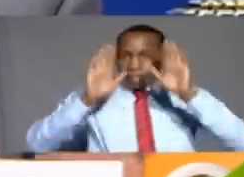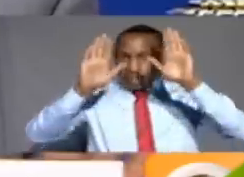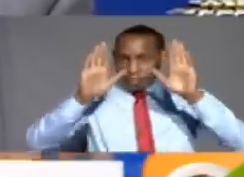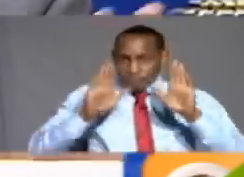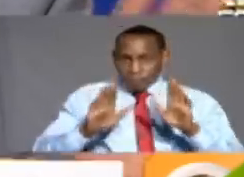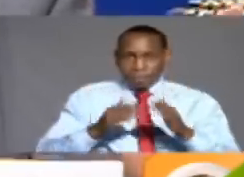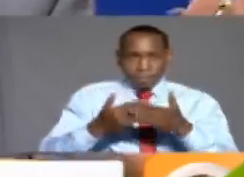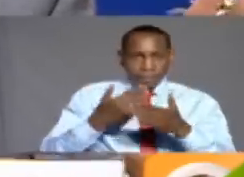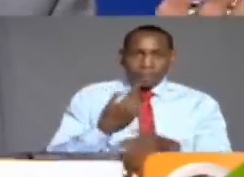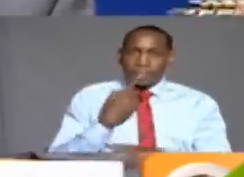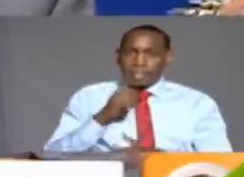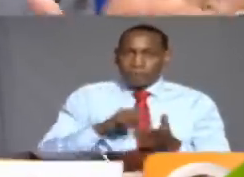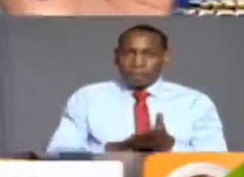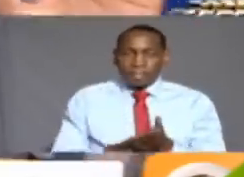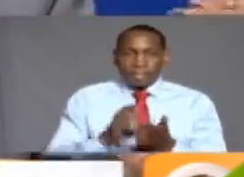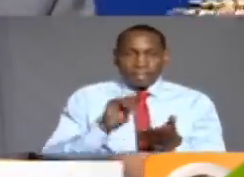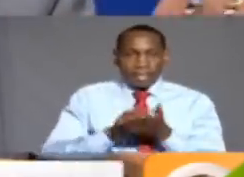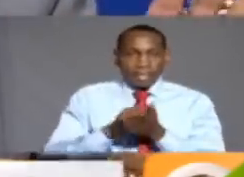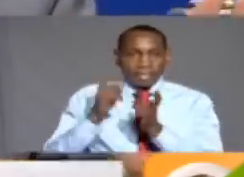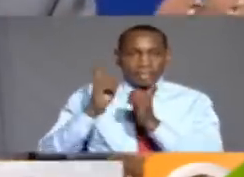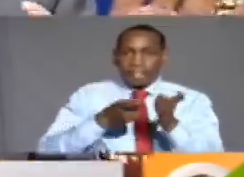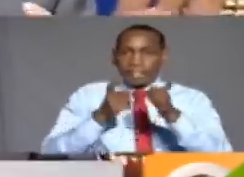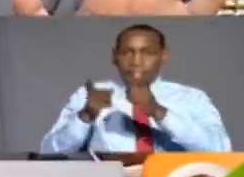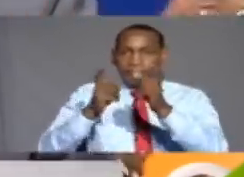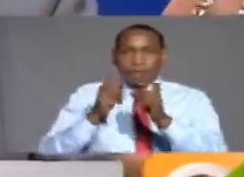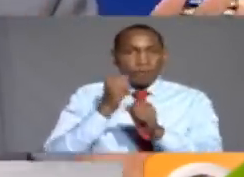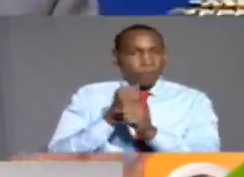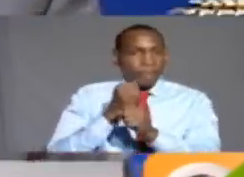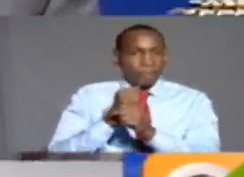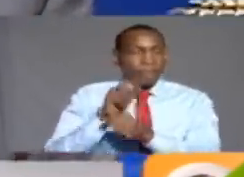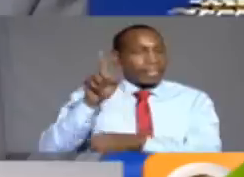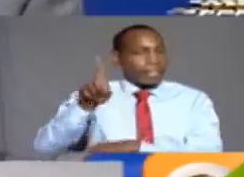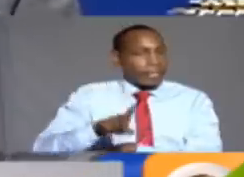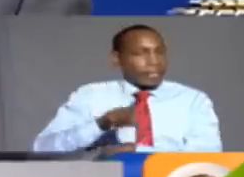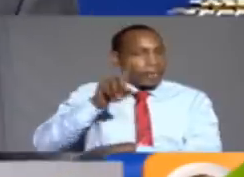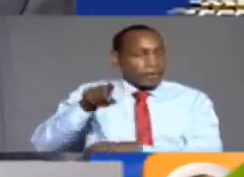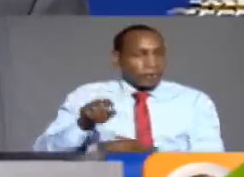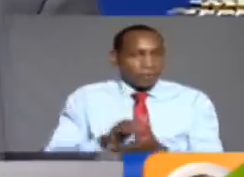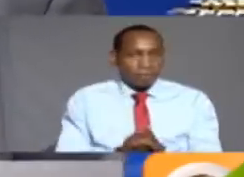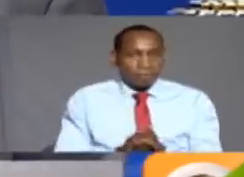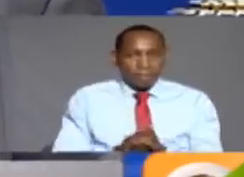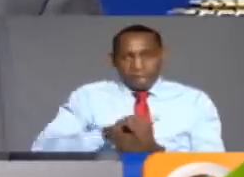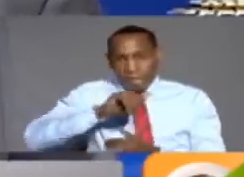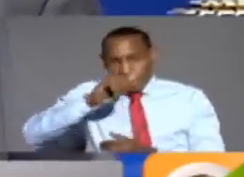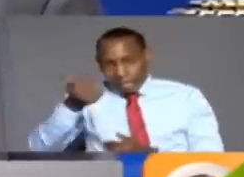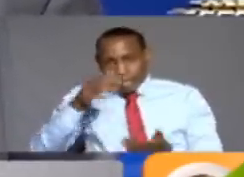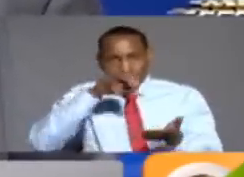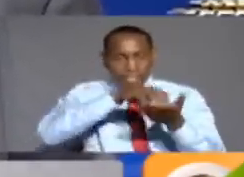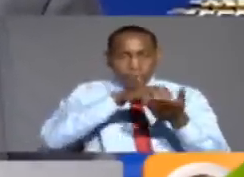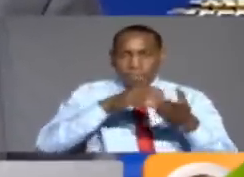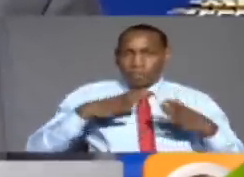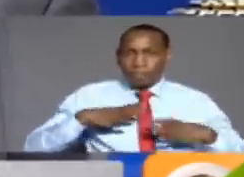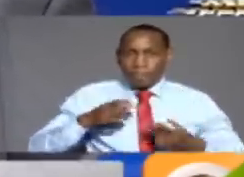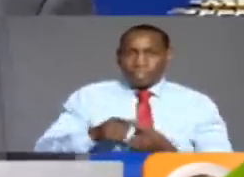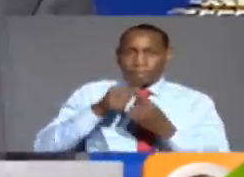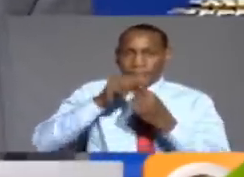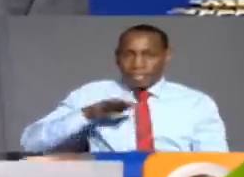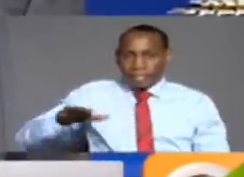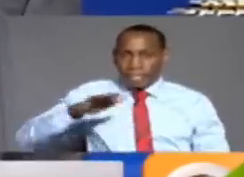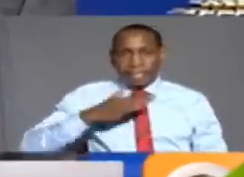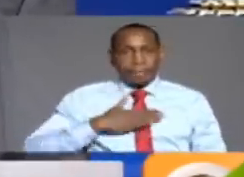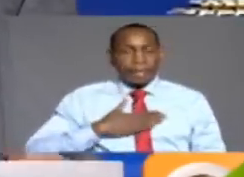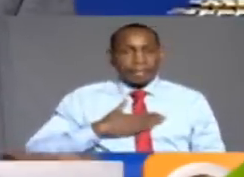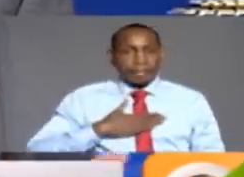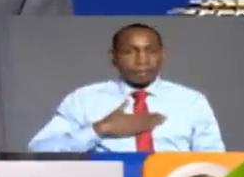Yeah. I've told you where I think that the Tangatanga is executing the script wrongly. On the other hand, people, especially in our region, I don't know, you